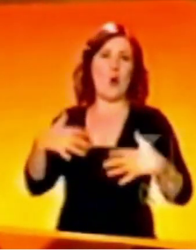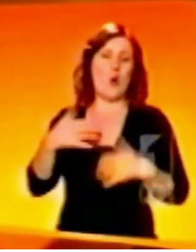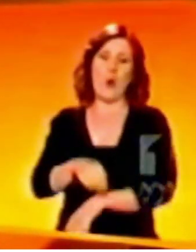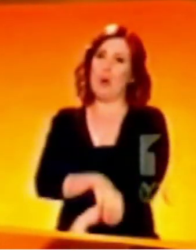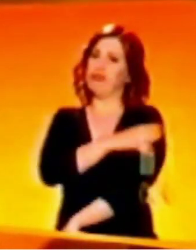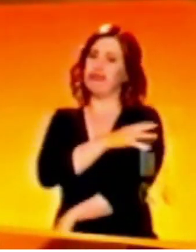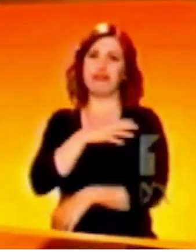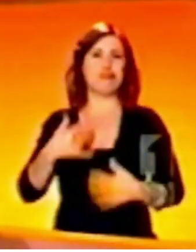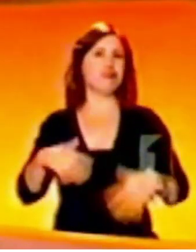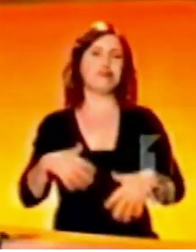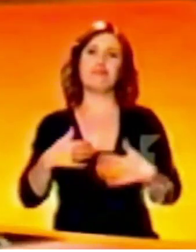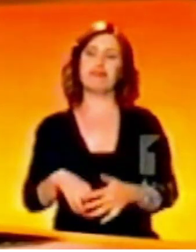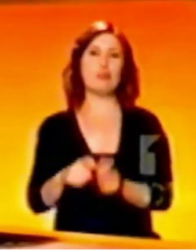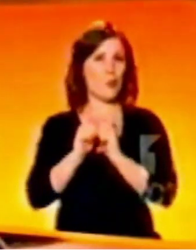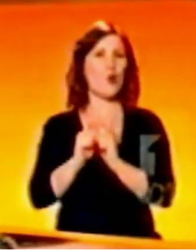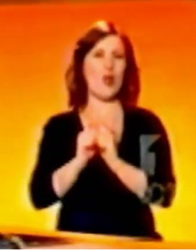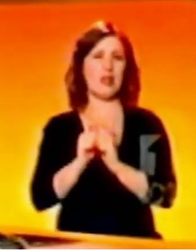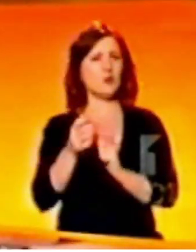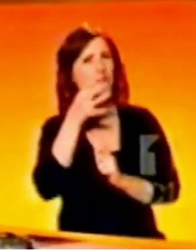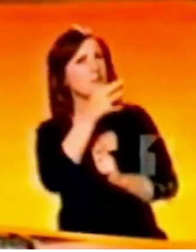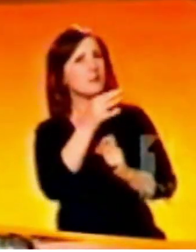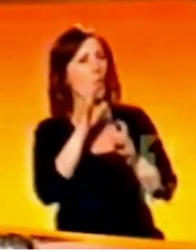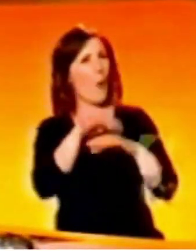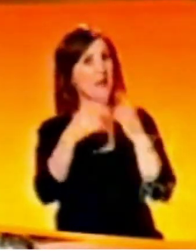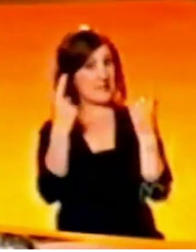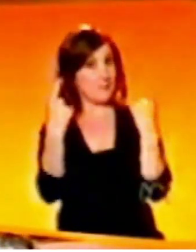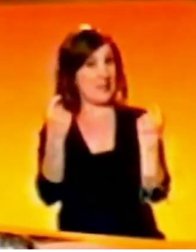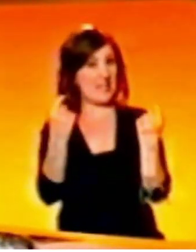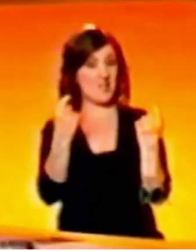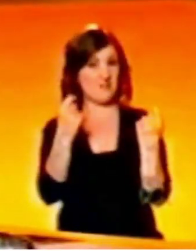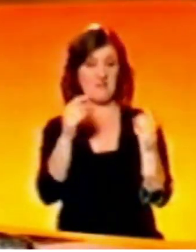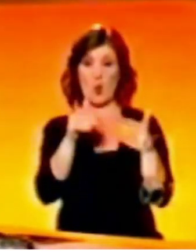worth $1 million. And the speed-wise,